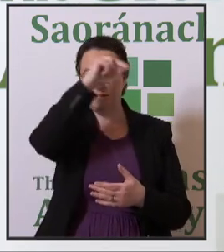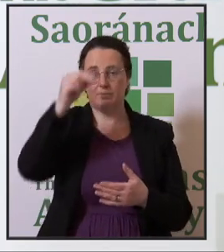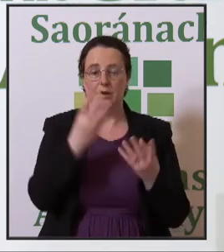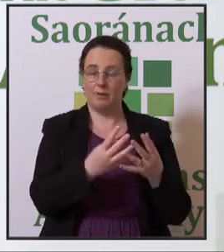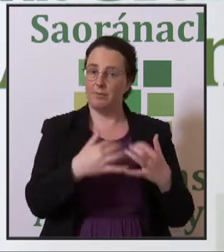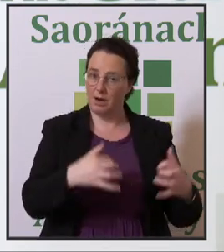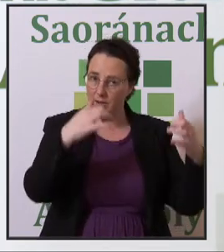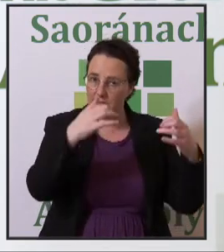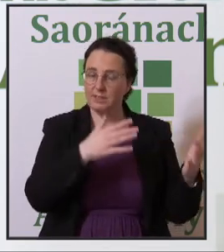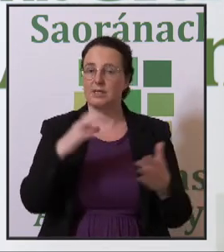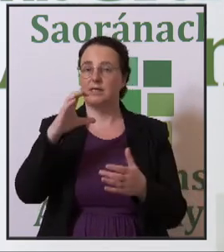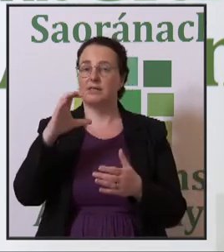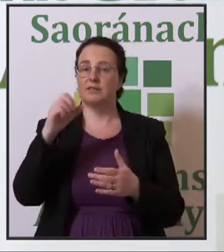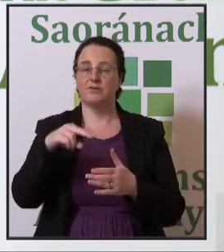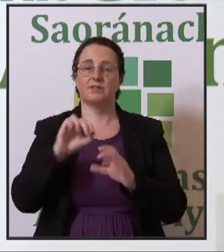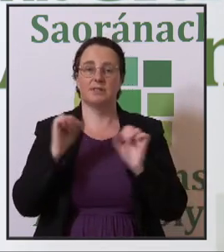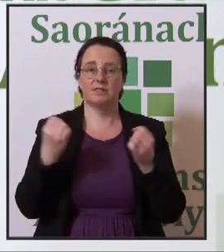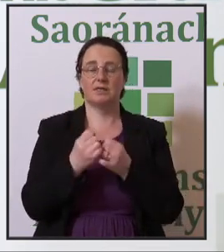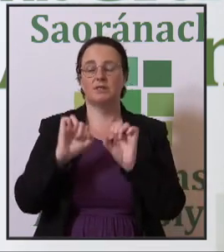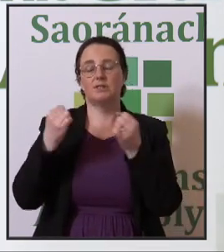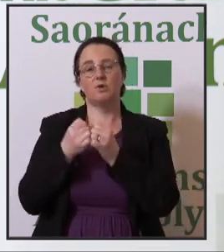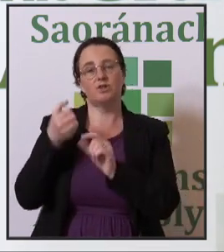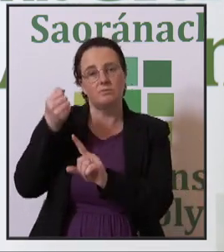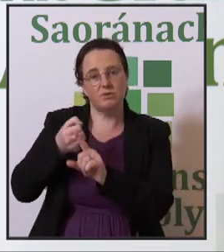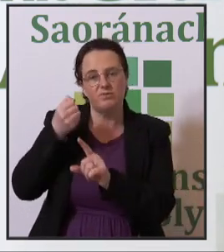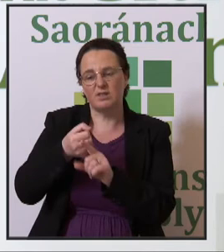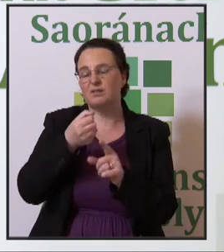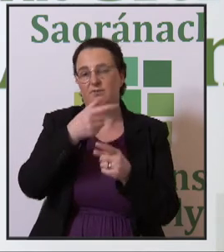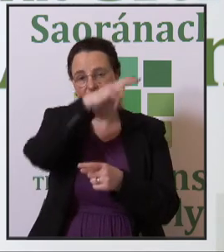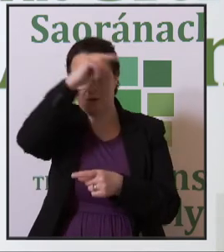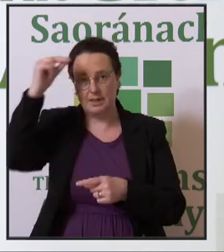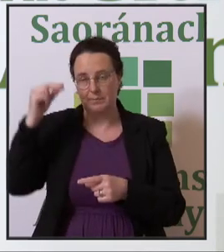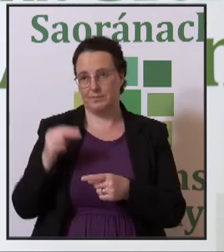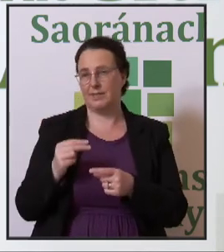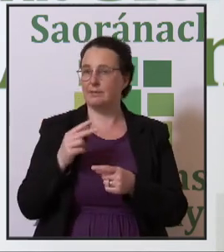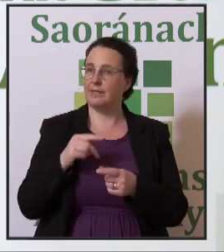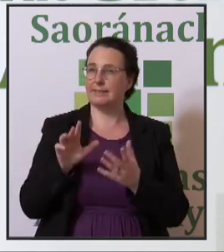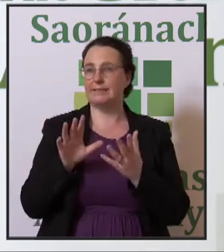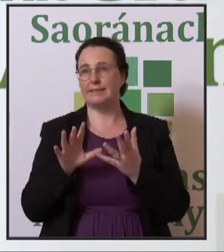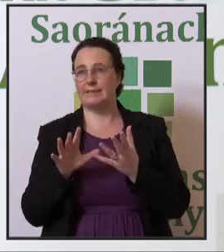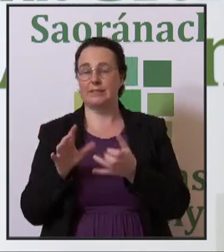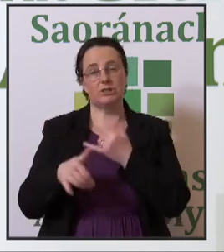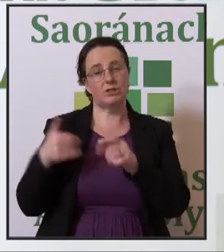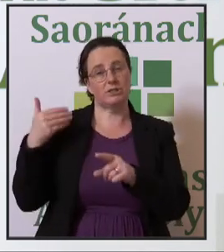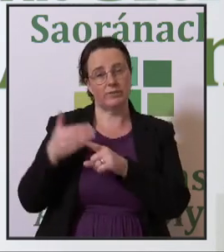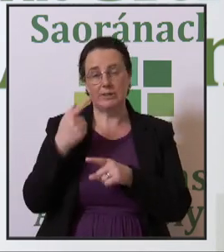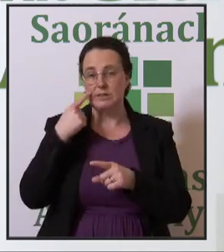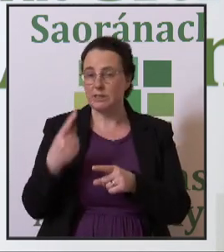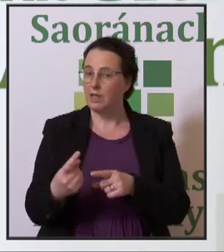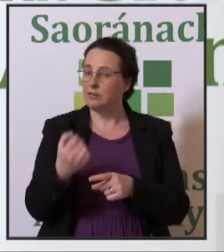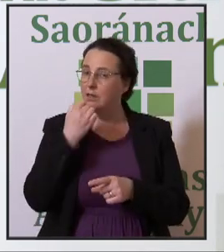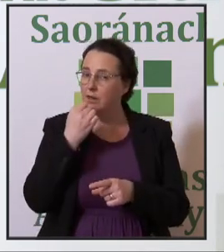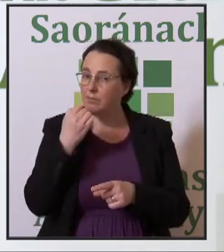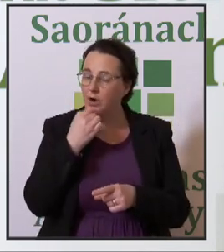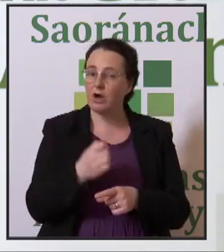civil society forums, social movements, and so on. In the last decade or so, we've witnessed the rapid expansion